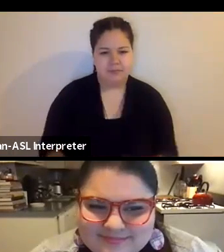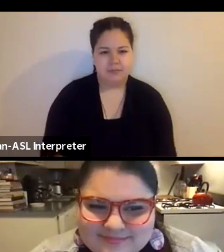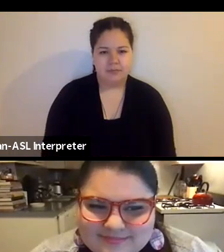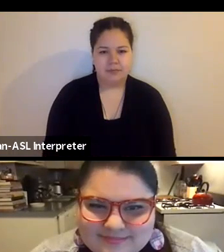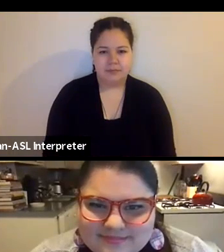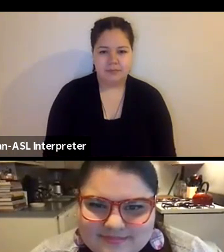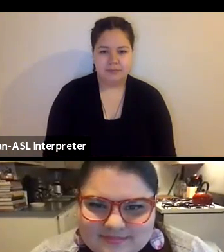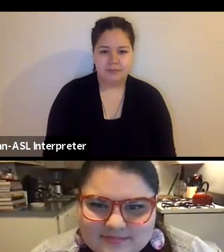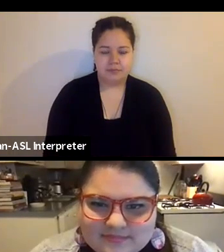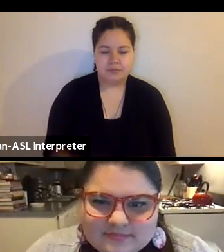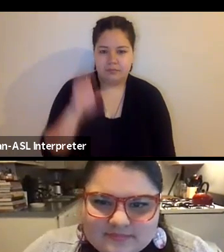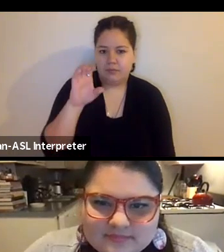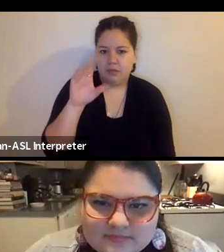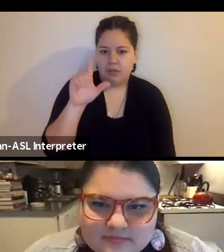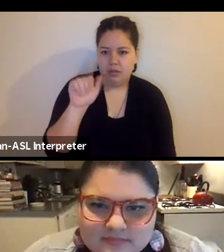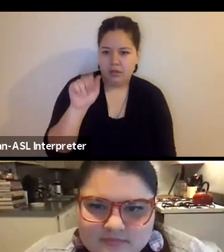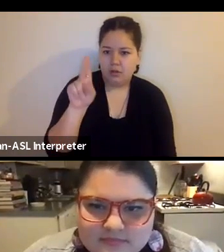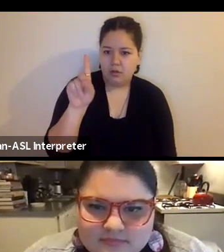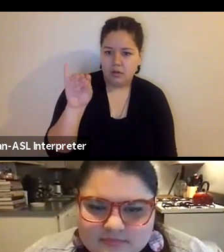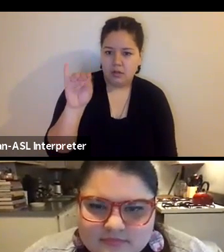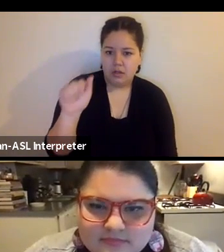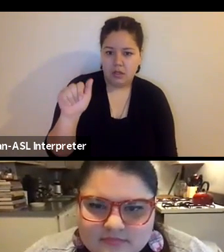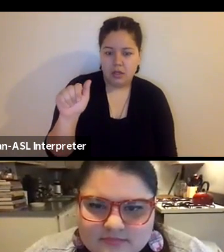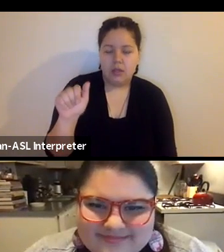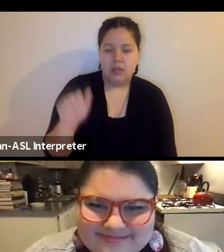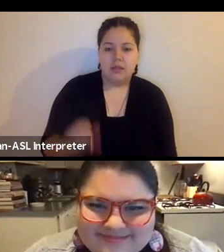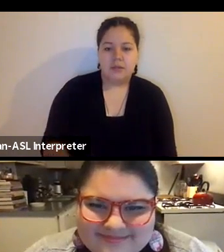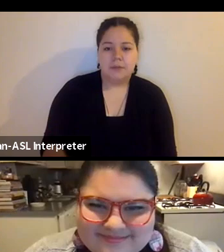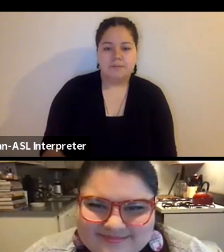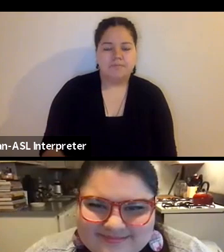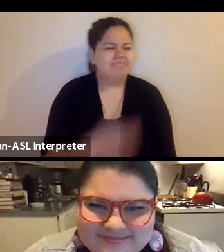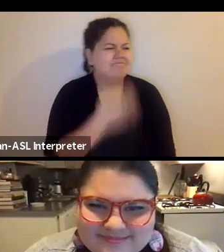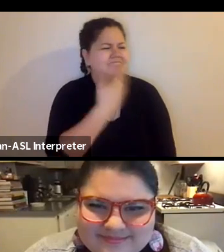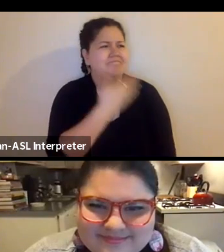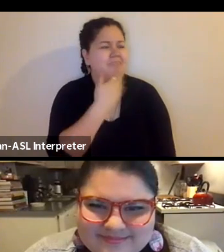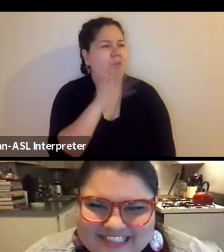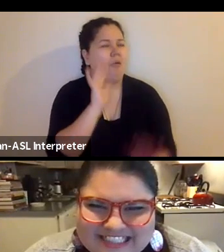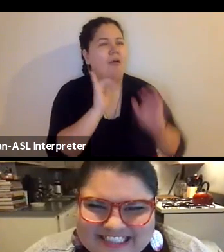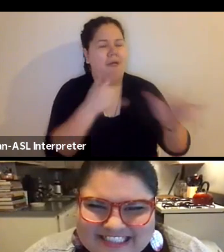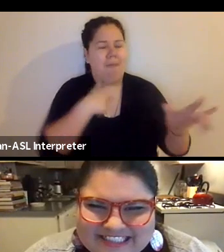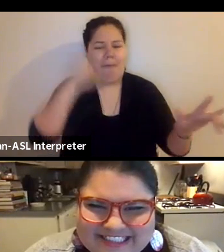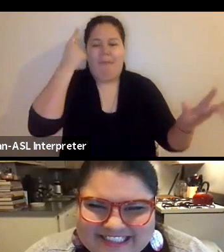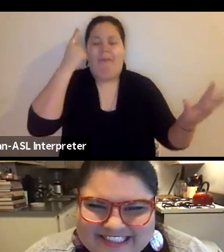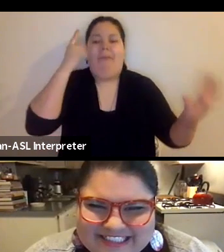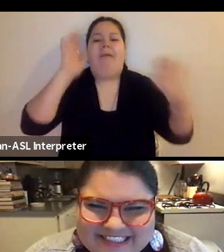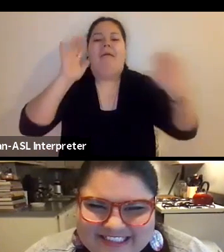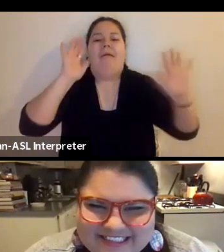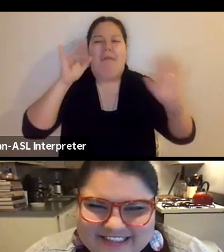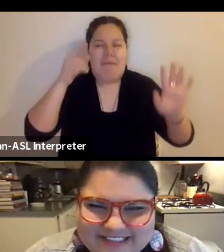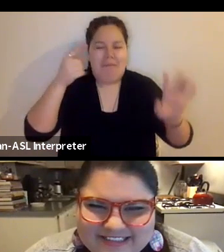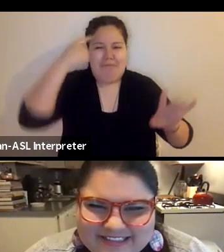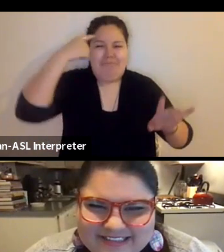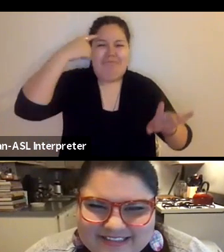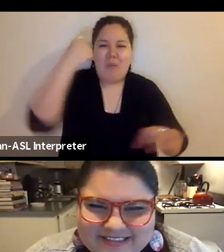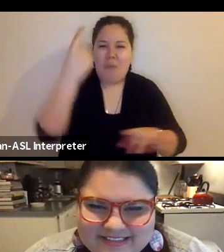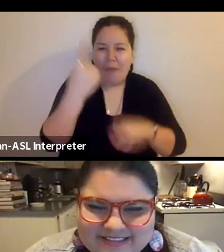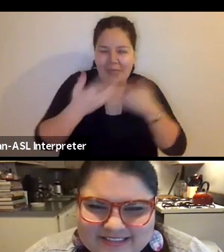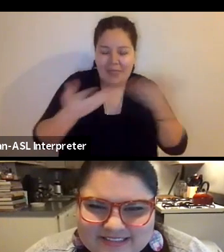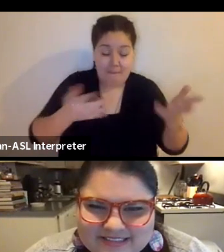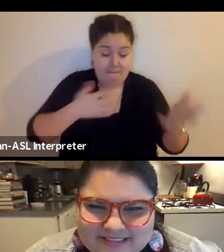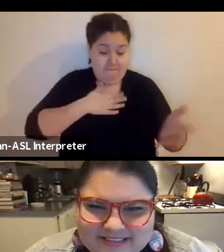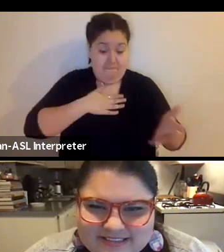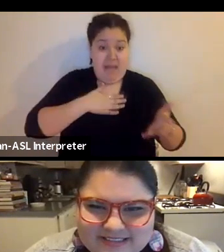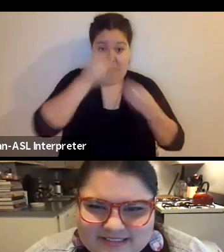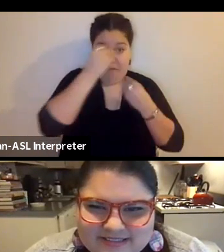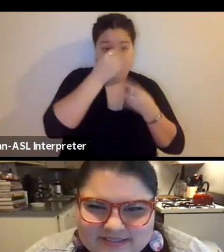This is Claudia speaking. Thank you so much for that. You just gave me a light bulb moment of me realizing my stuff isn't in a cloud.